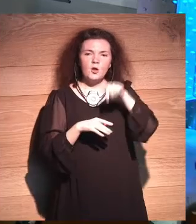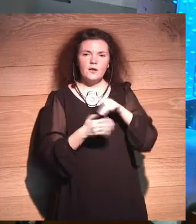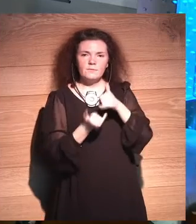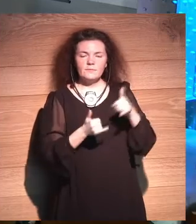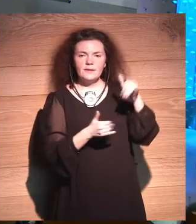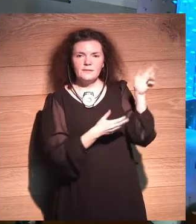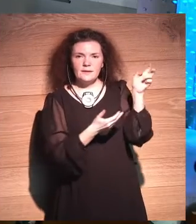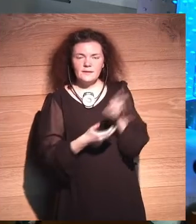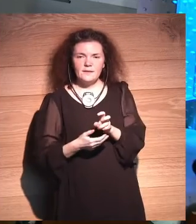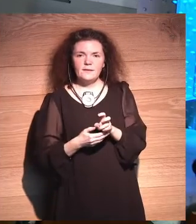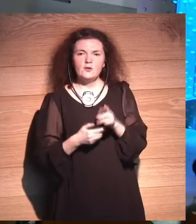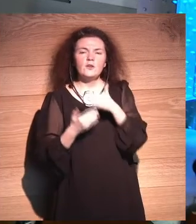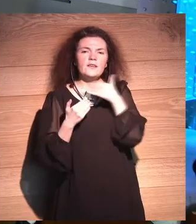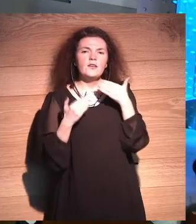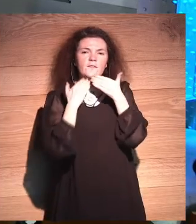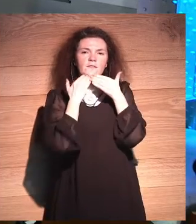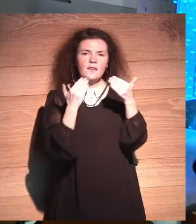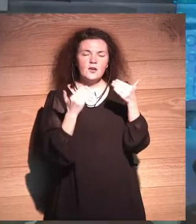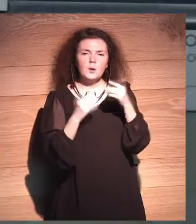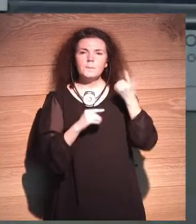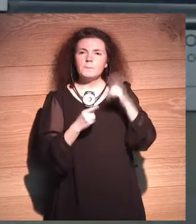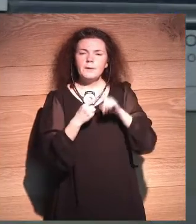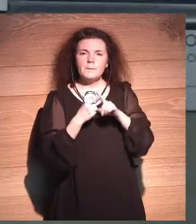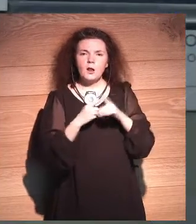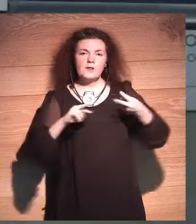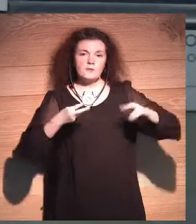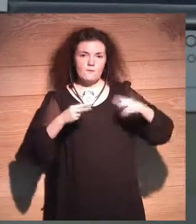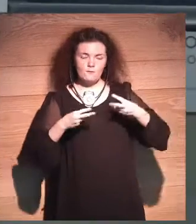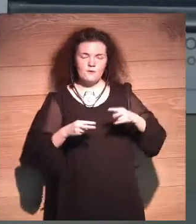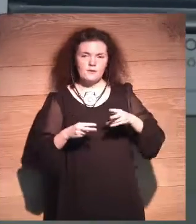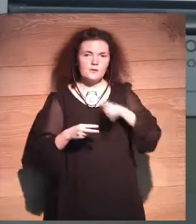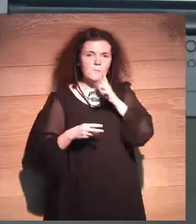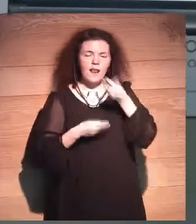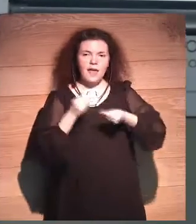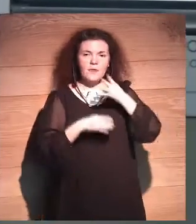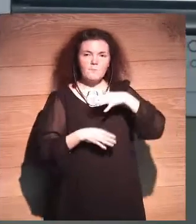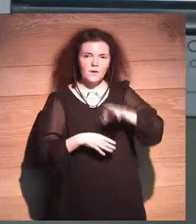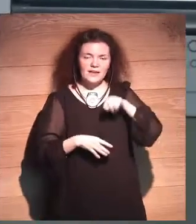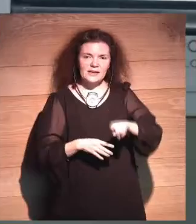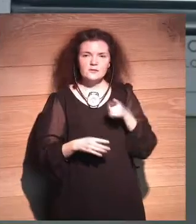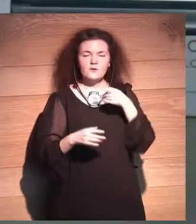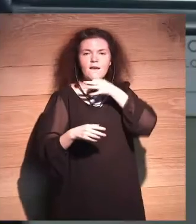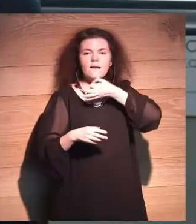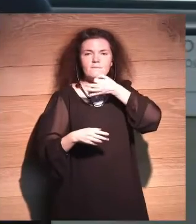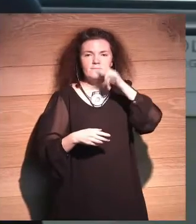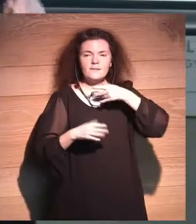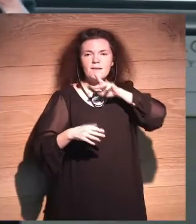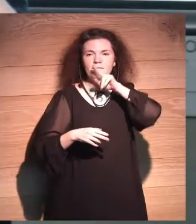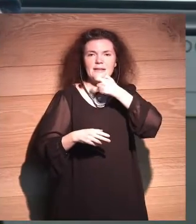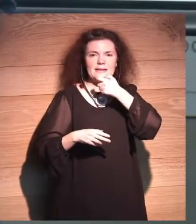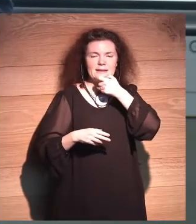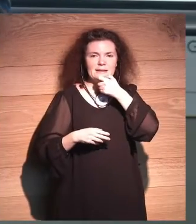delighted to be here, and I want to thank first the translators for making it possible for me to speak to you today in